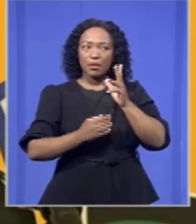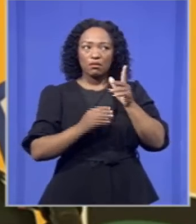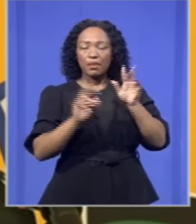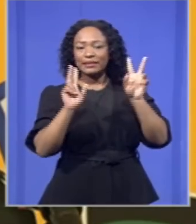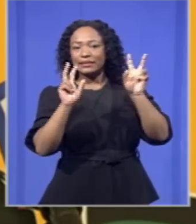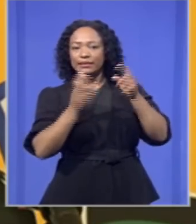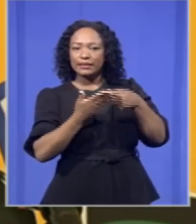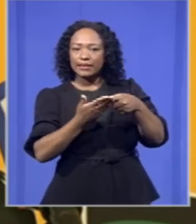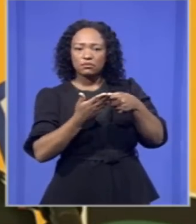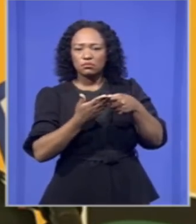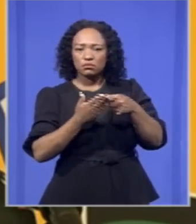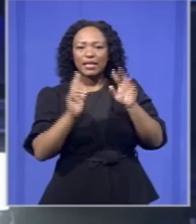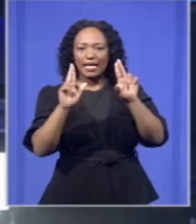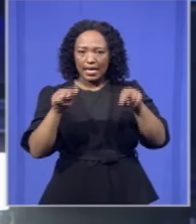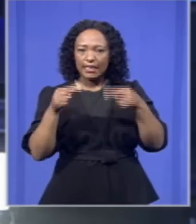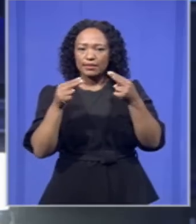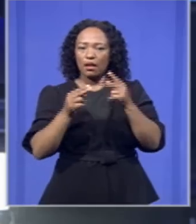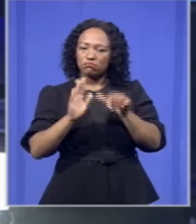priority.